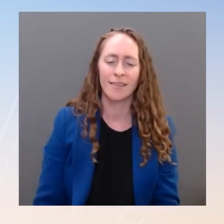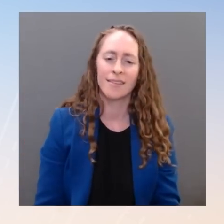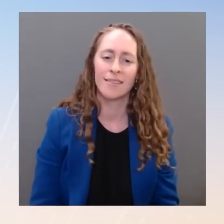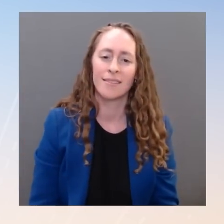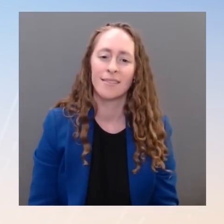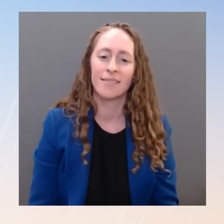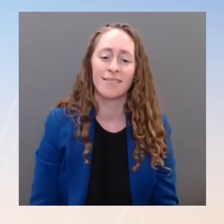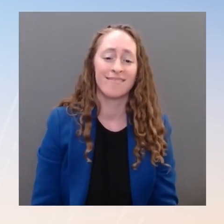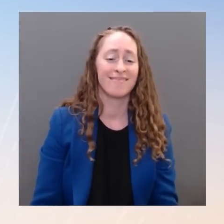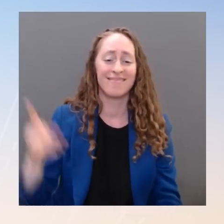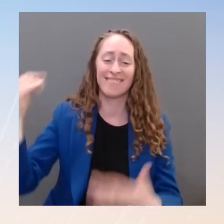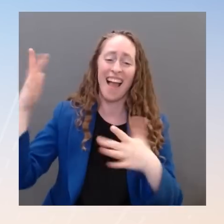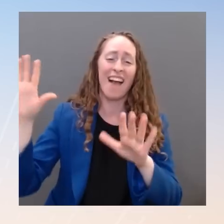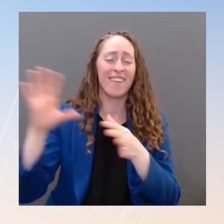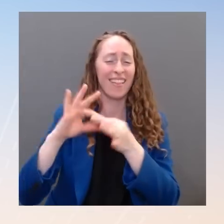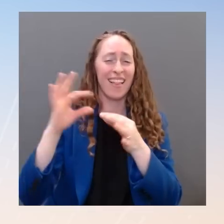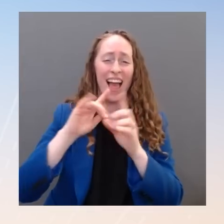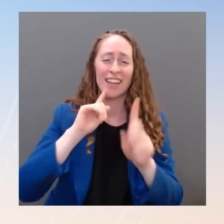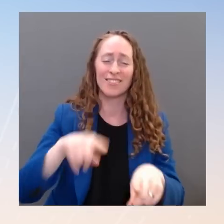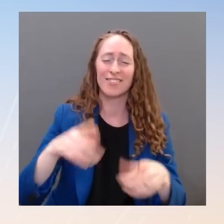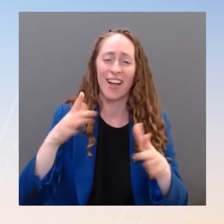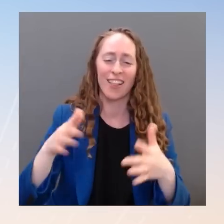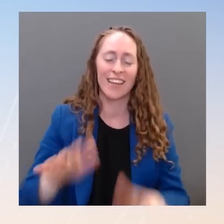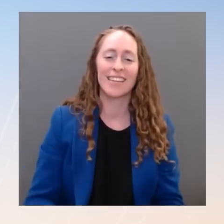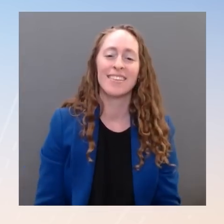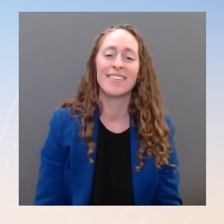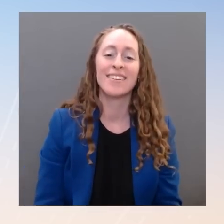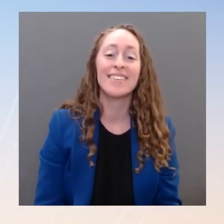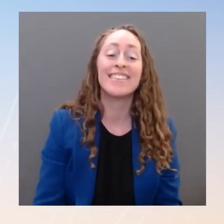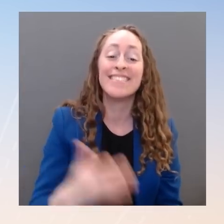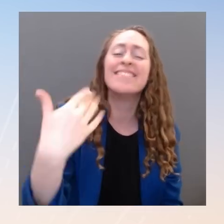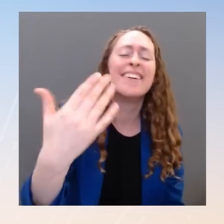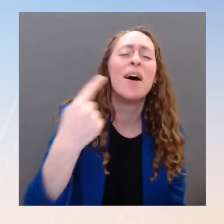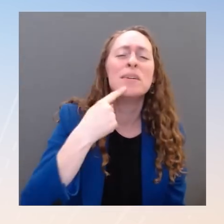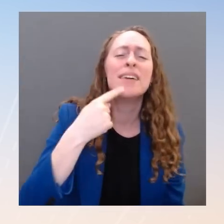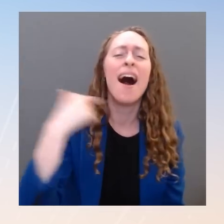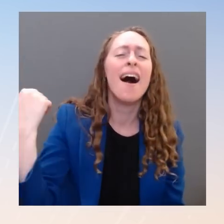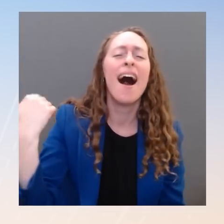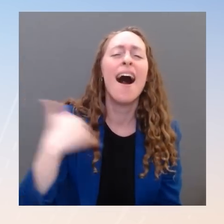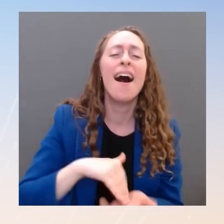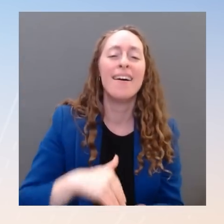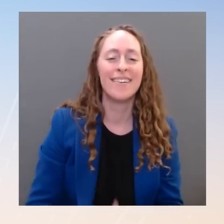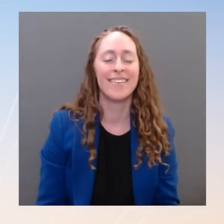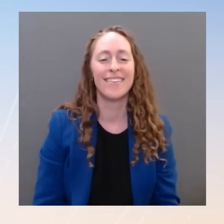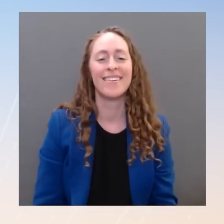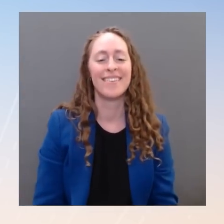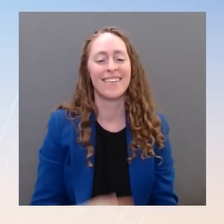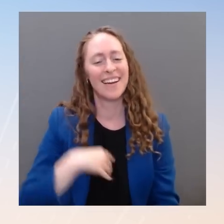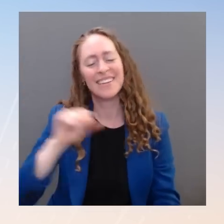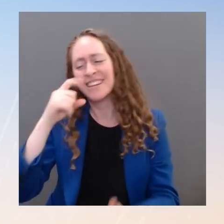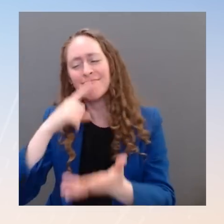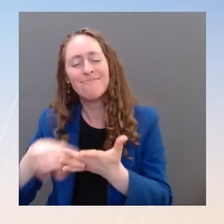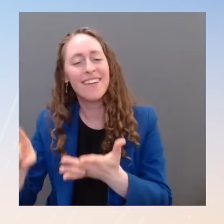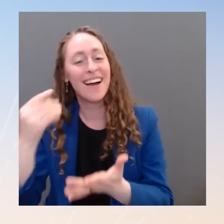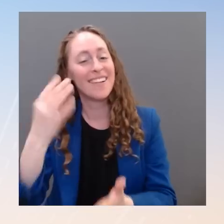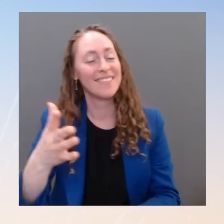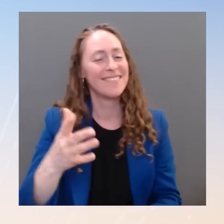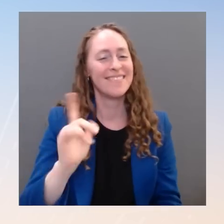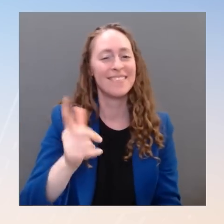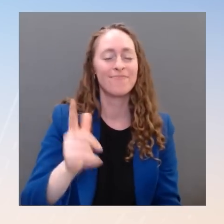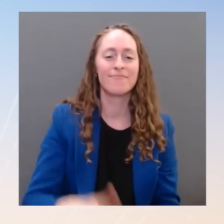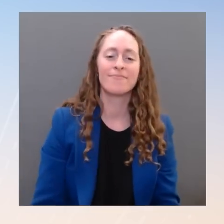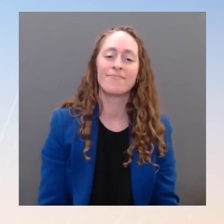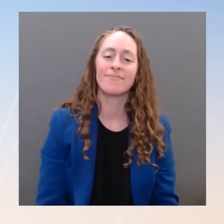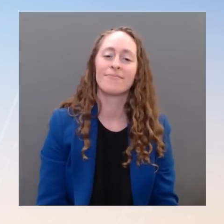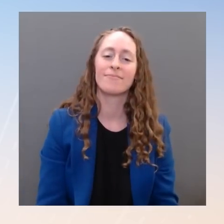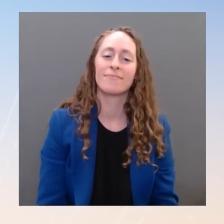But I'm happy to get them to you after the briefing. But what I can tell you is that the president has said many times that he would be happy to